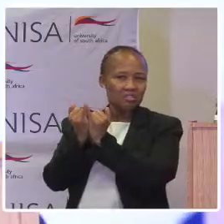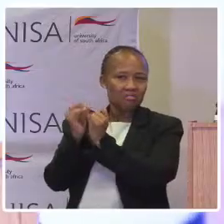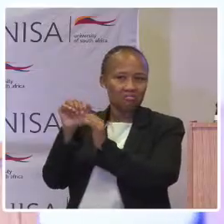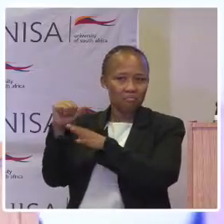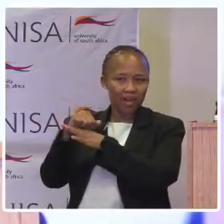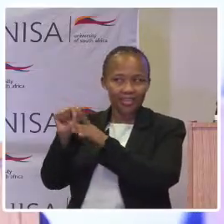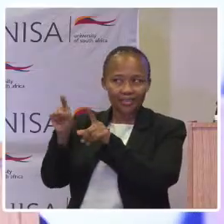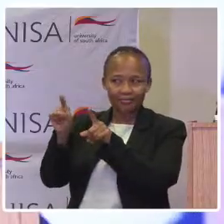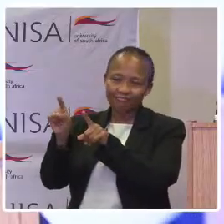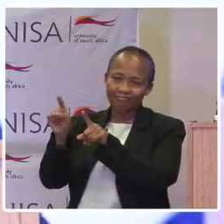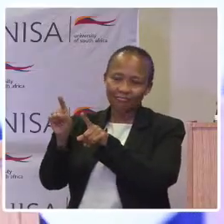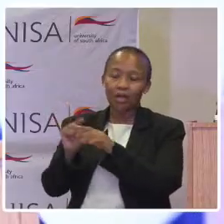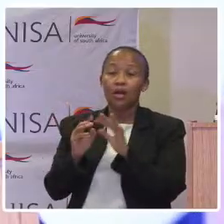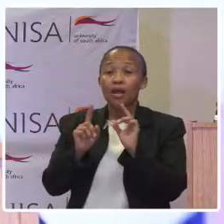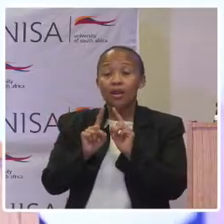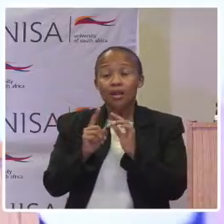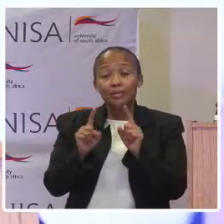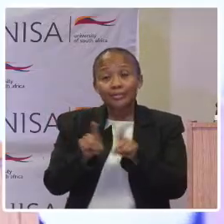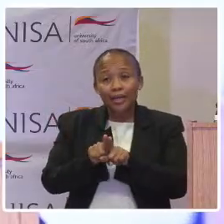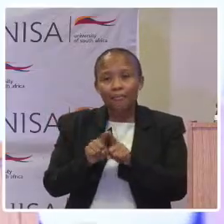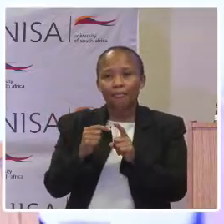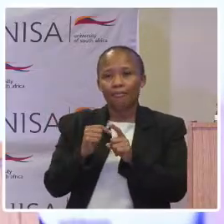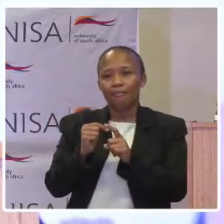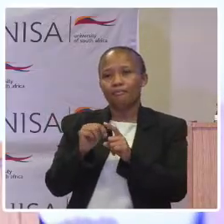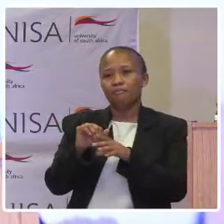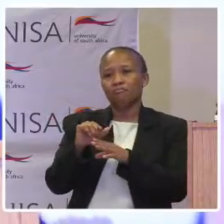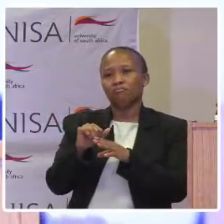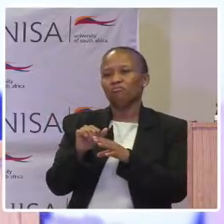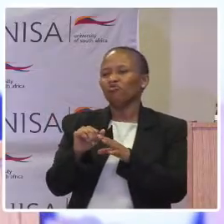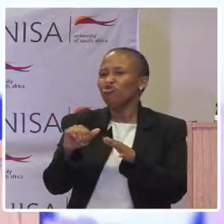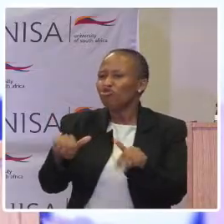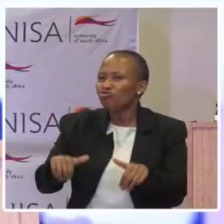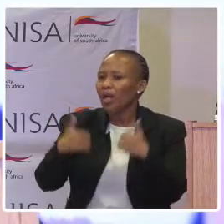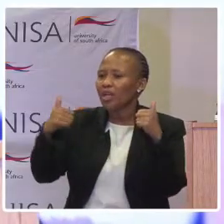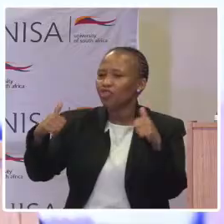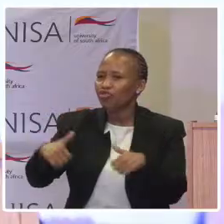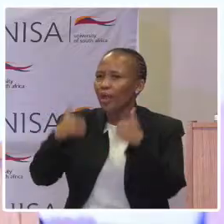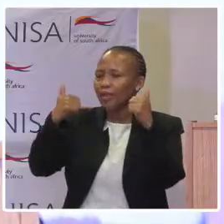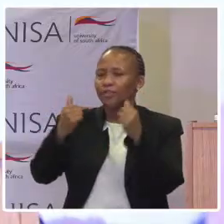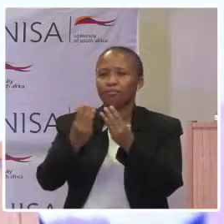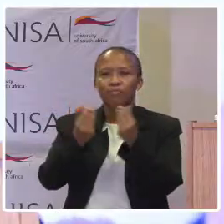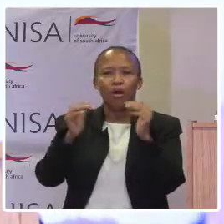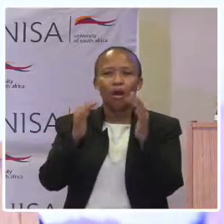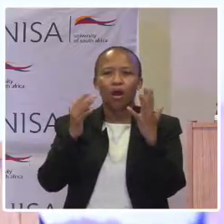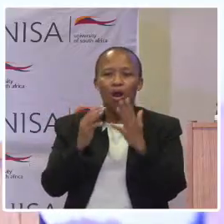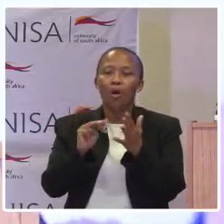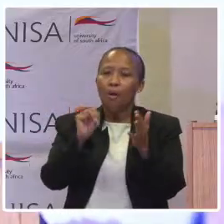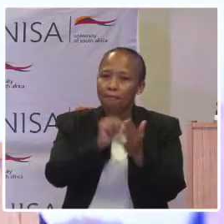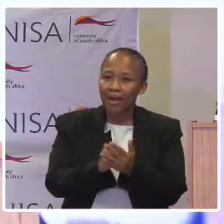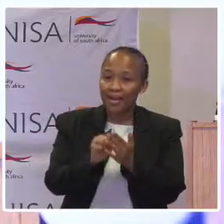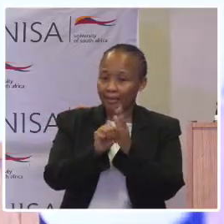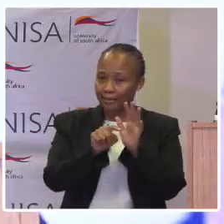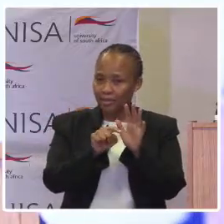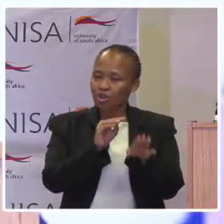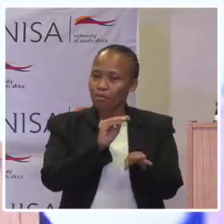I think it will also address the practical challenges of moving from a market based on bilateral